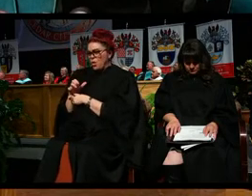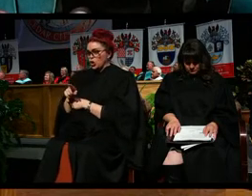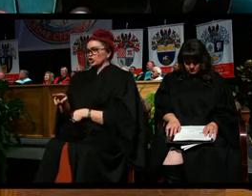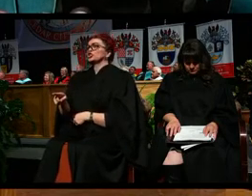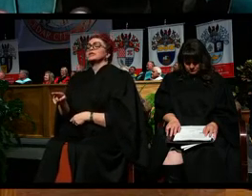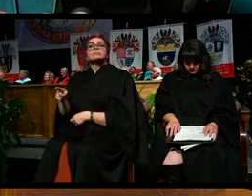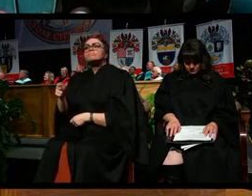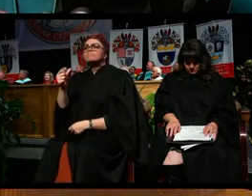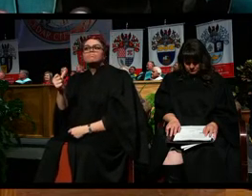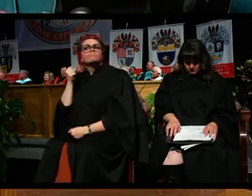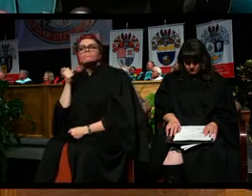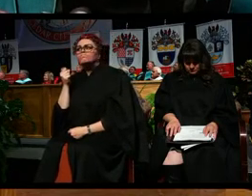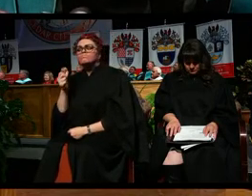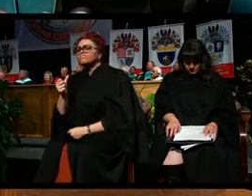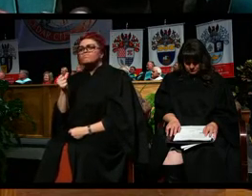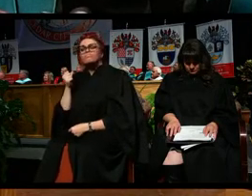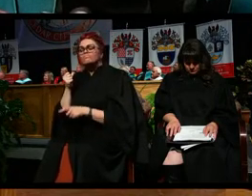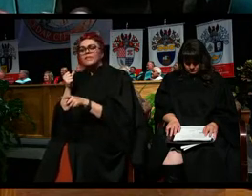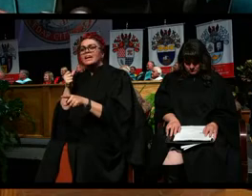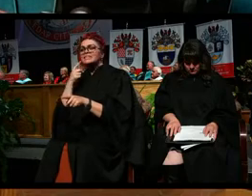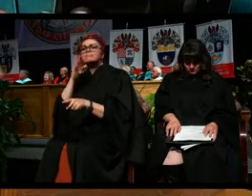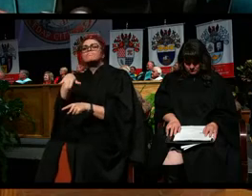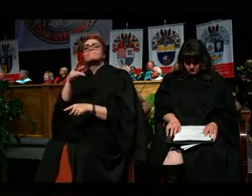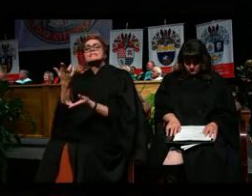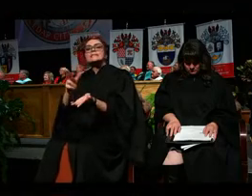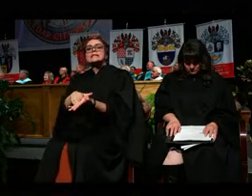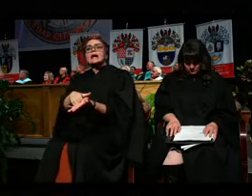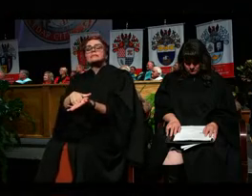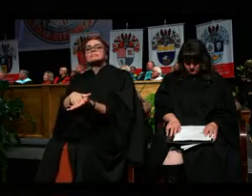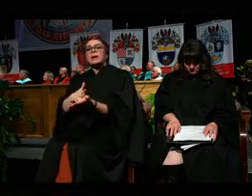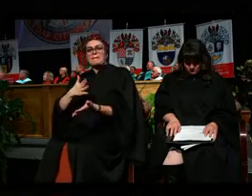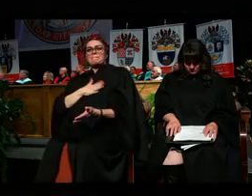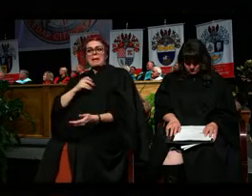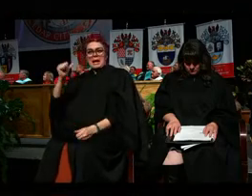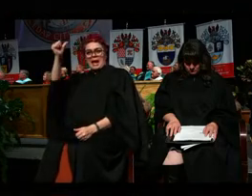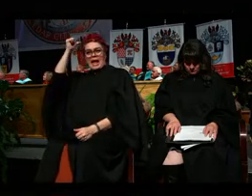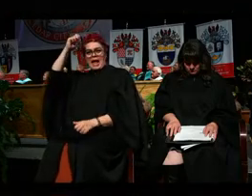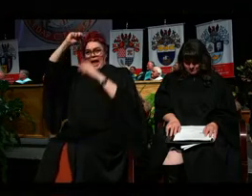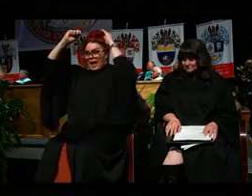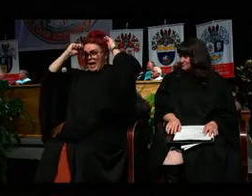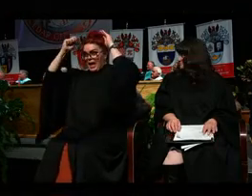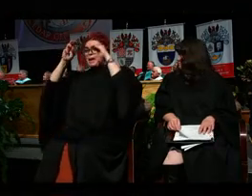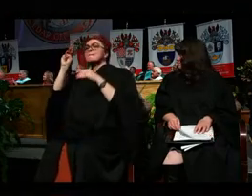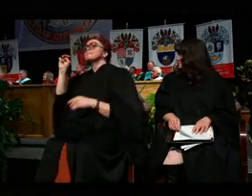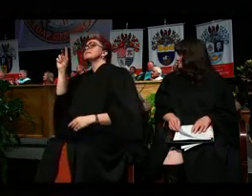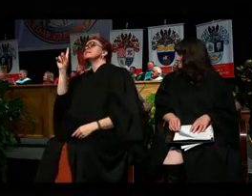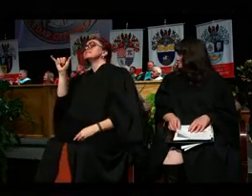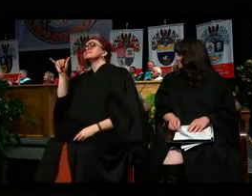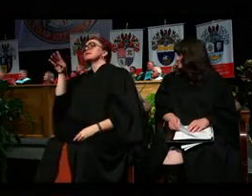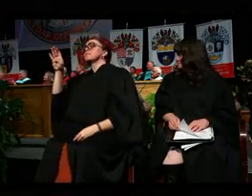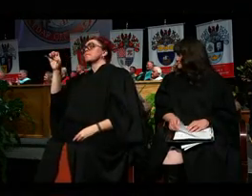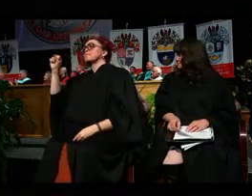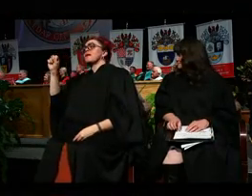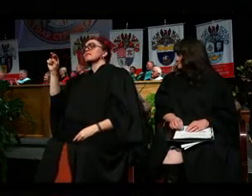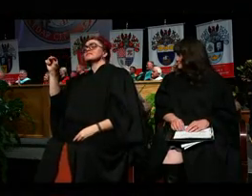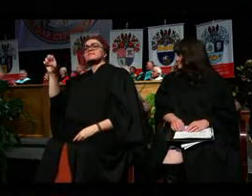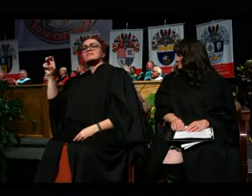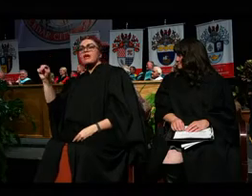because she would not do it, to sign and autograph my hat. Mindy Benson,